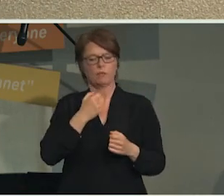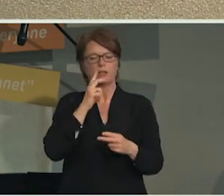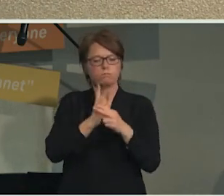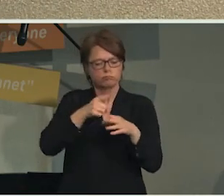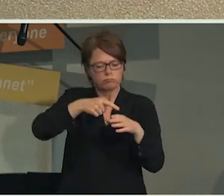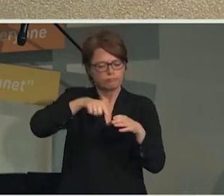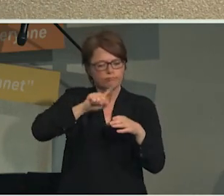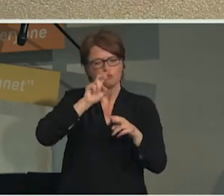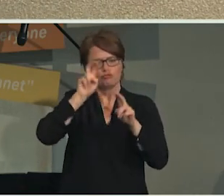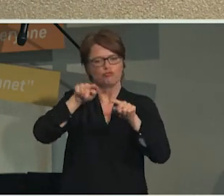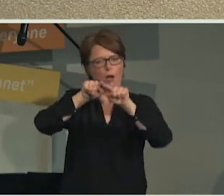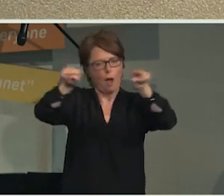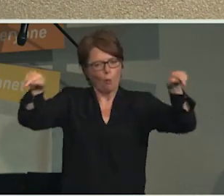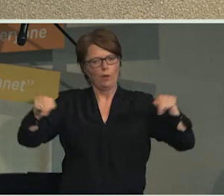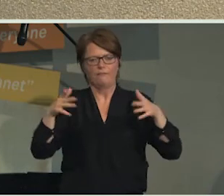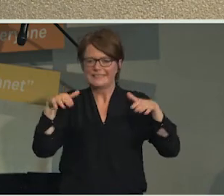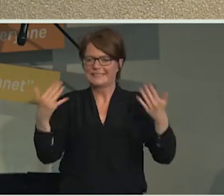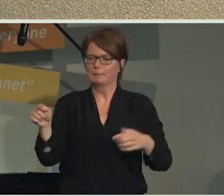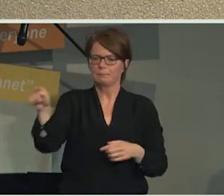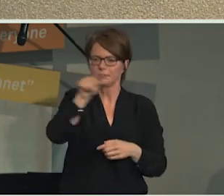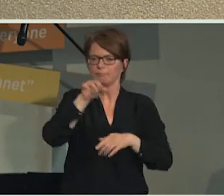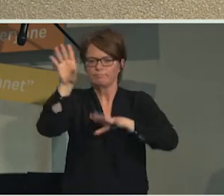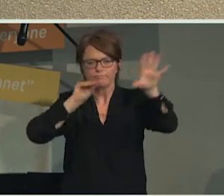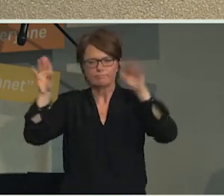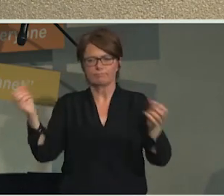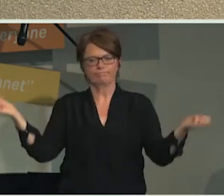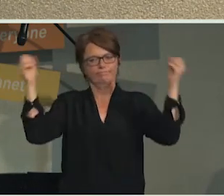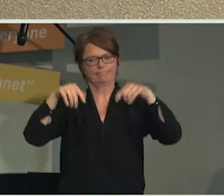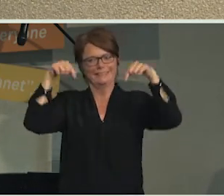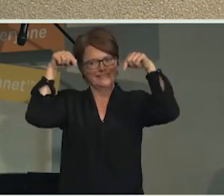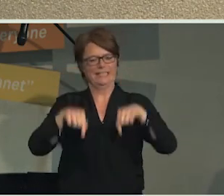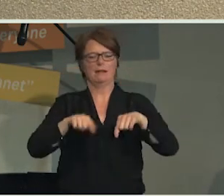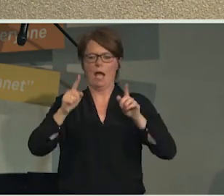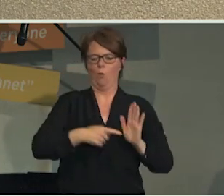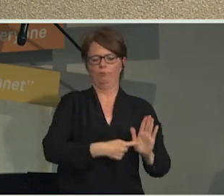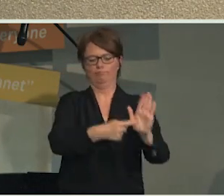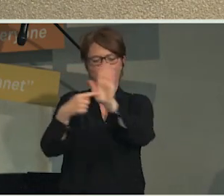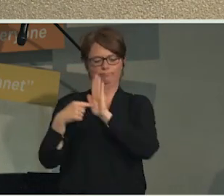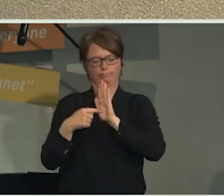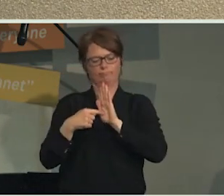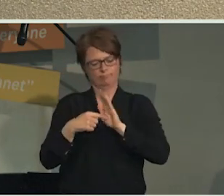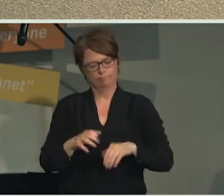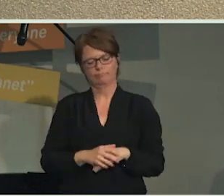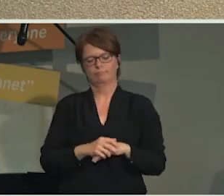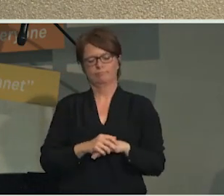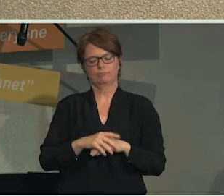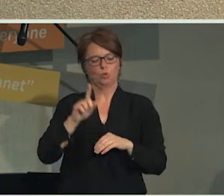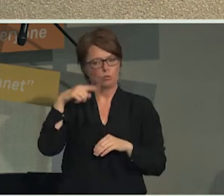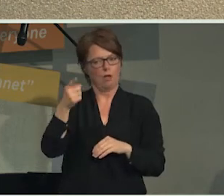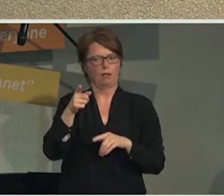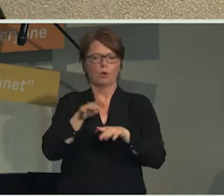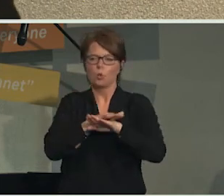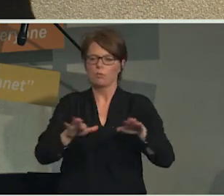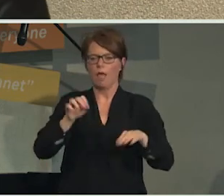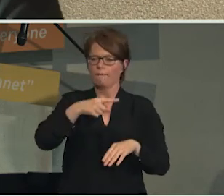focusing on a very tool, making it intelligible how the system creates voids to veil the power